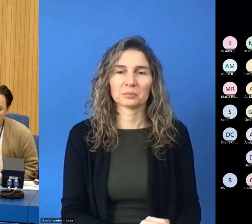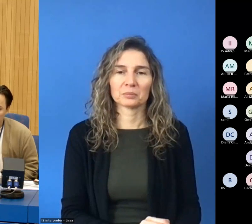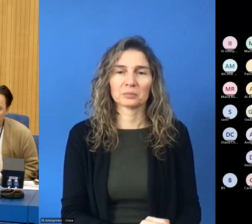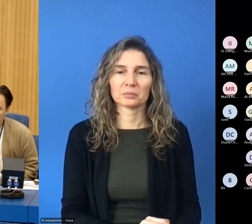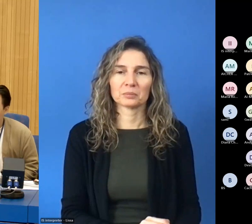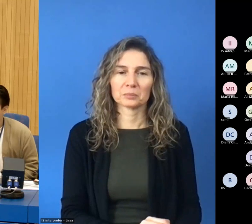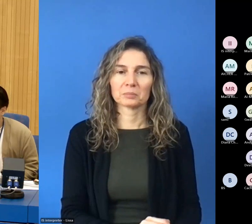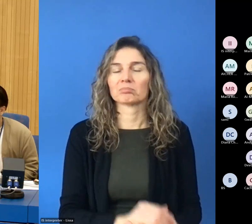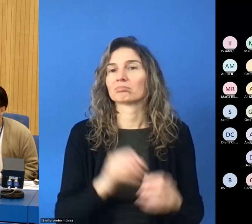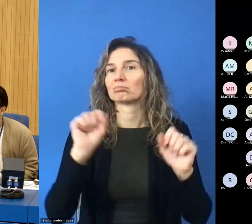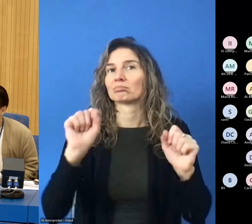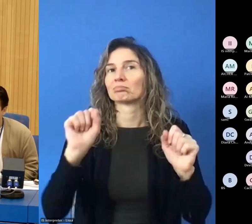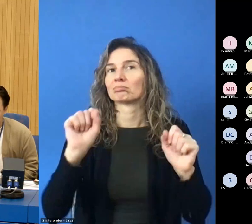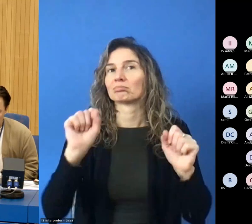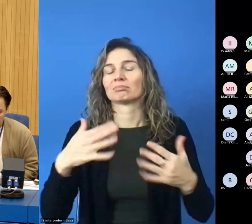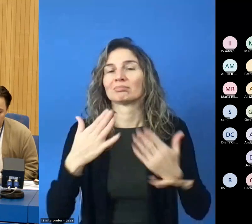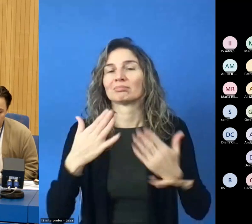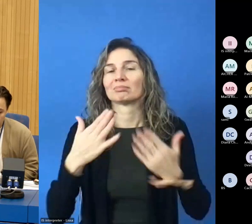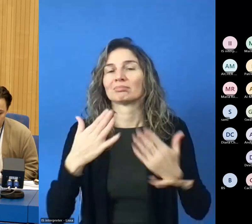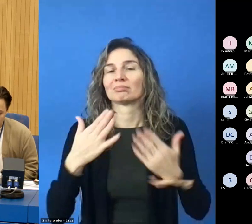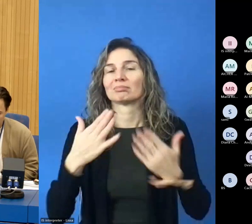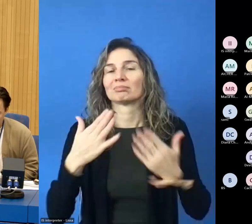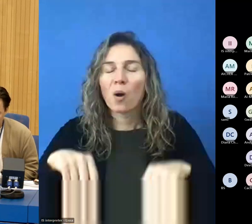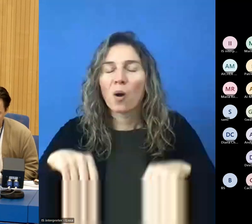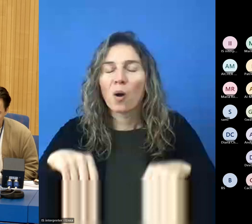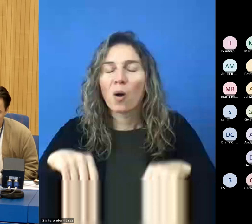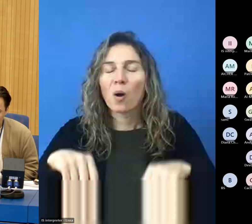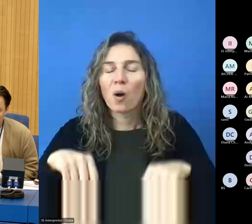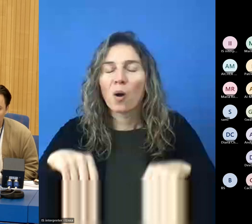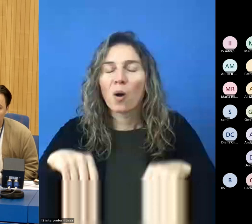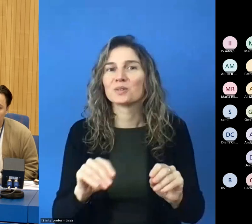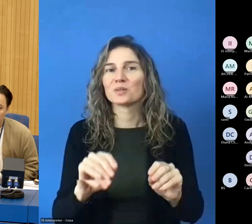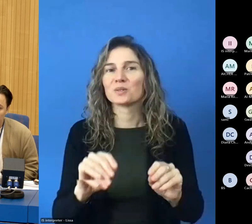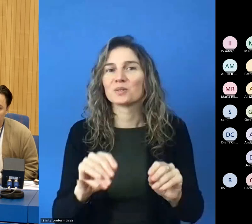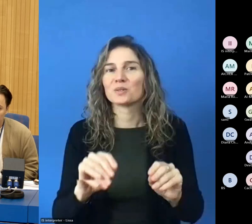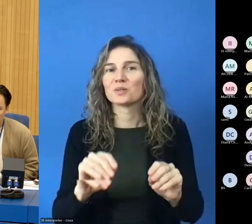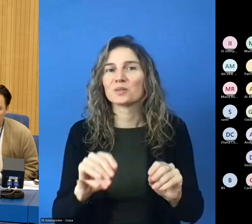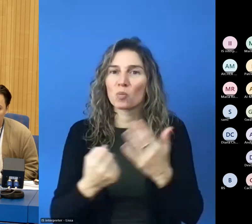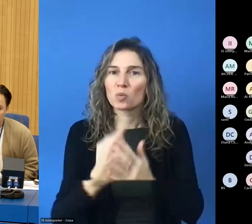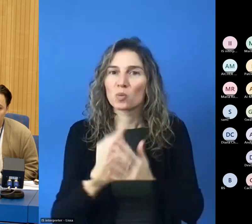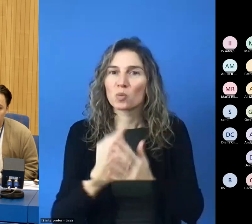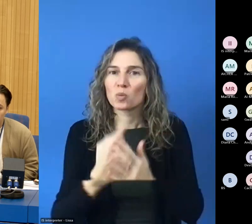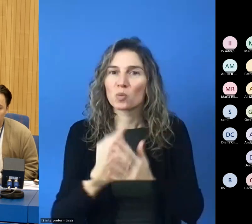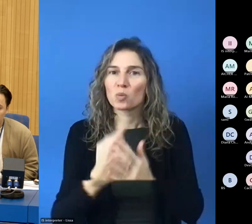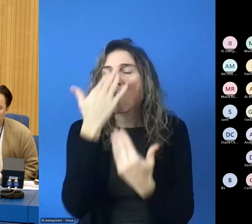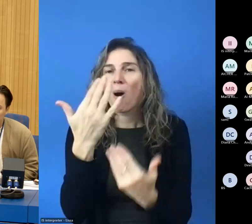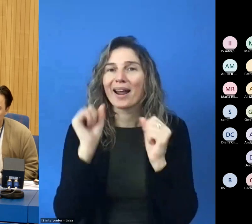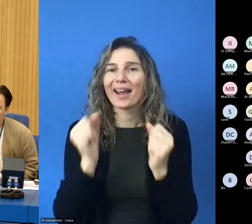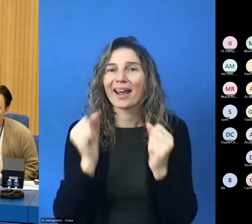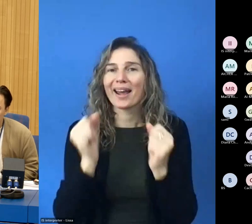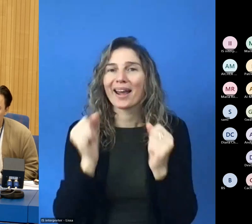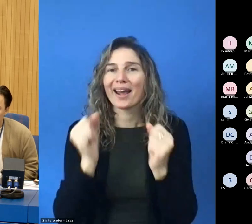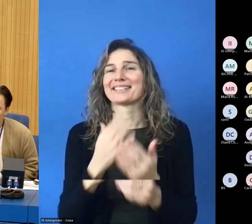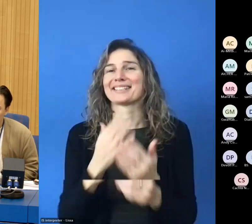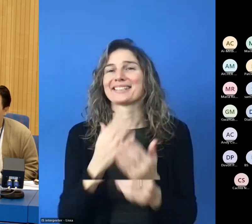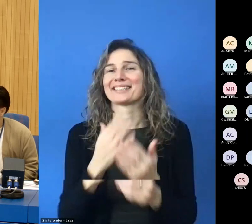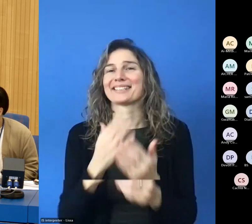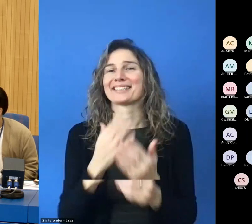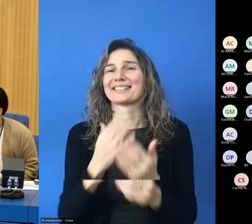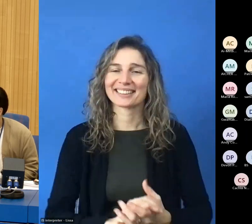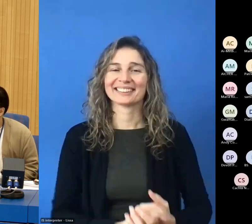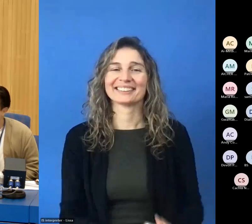And thank you, ZeroCon, for this opportunity. It's a great honor to be here and really honor to be here. Thank you.